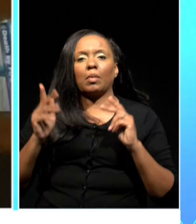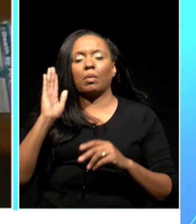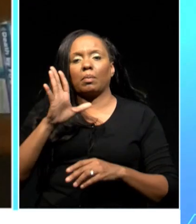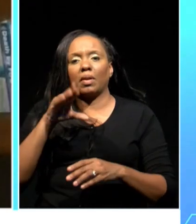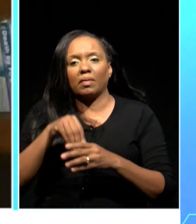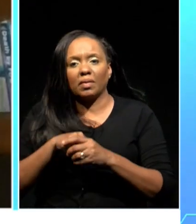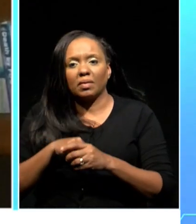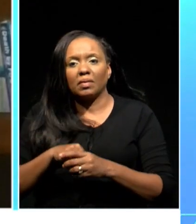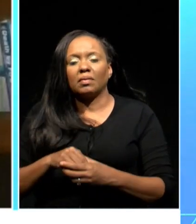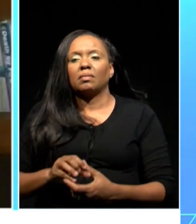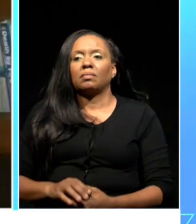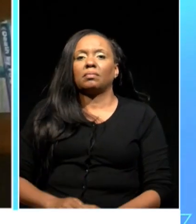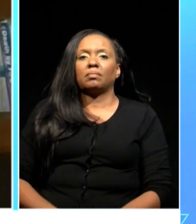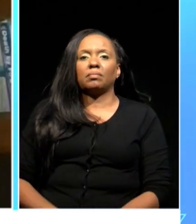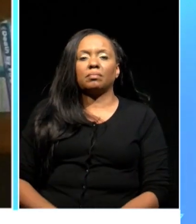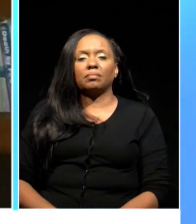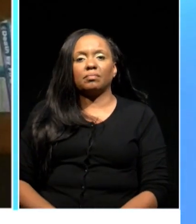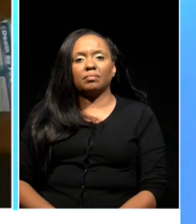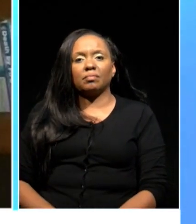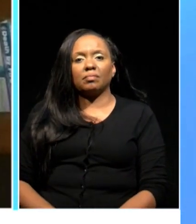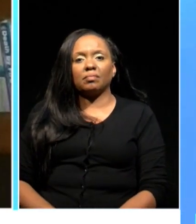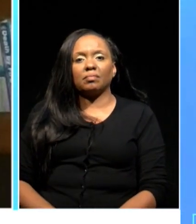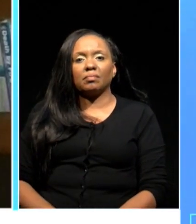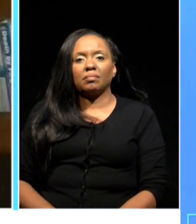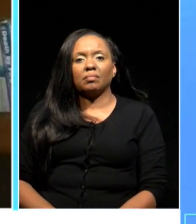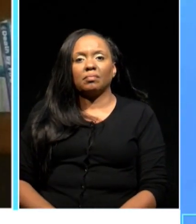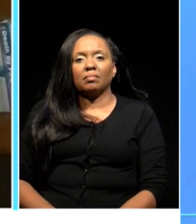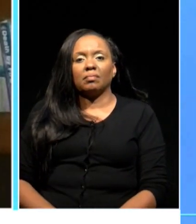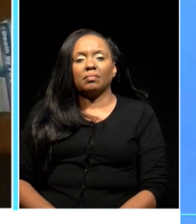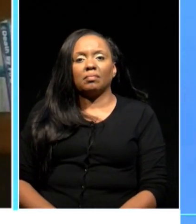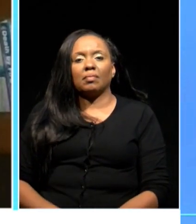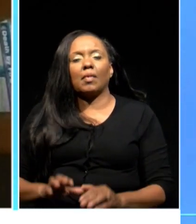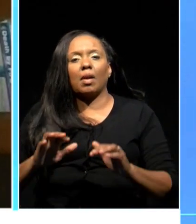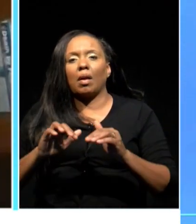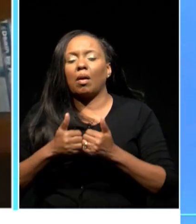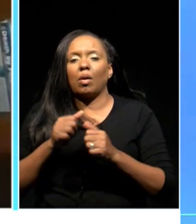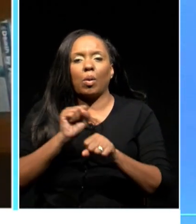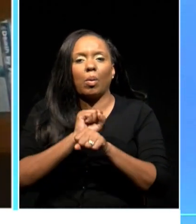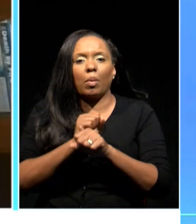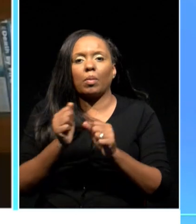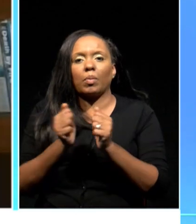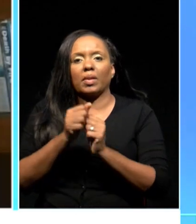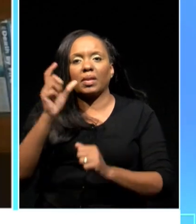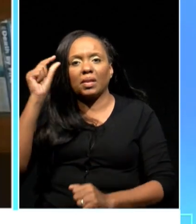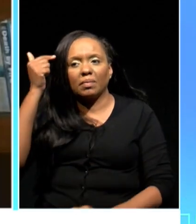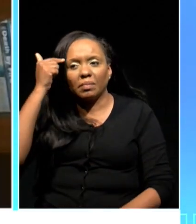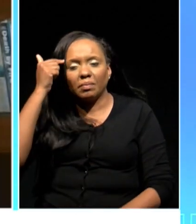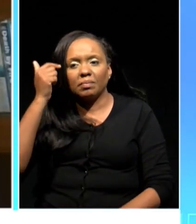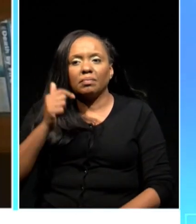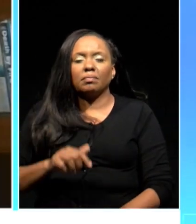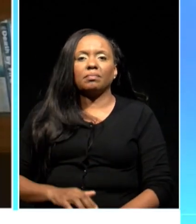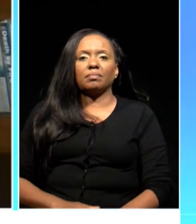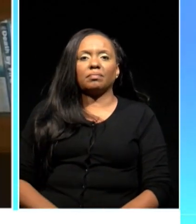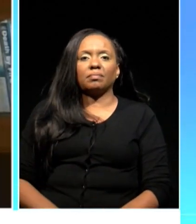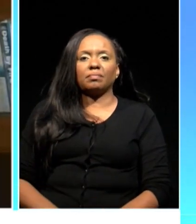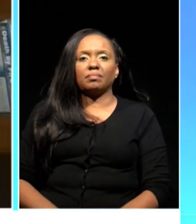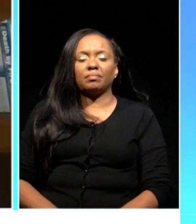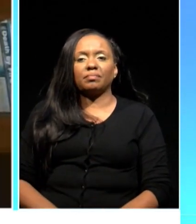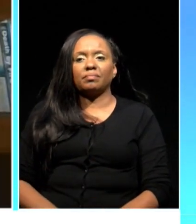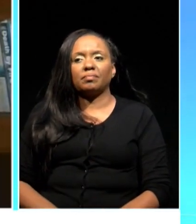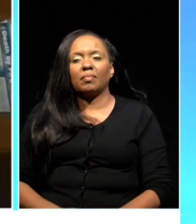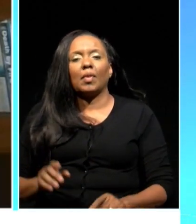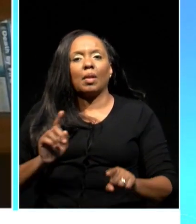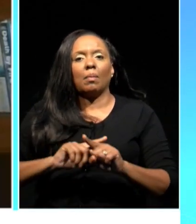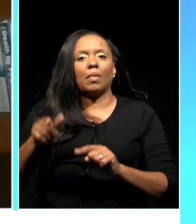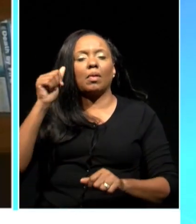positions, how they look at it within the broader scheme of things of the government. Because remember, a cabinet is not just an administrative mechanism, but a